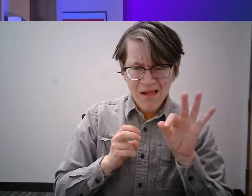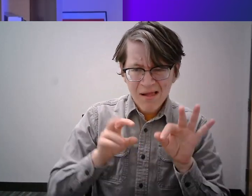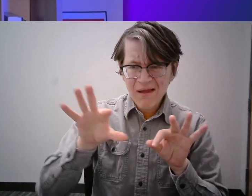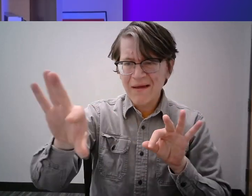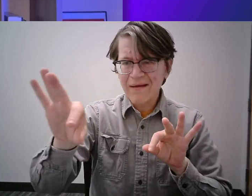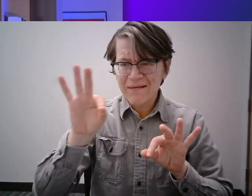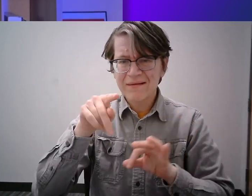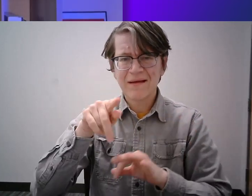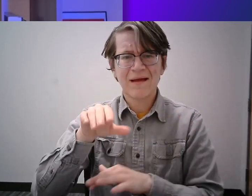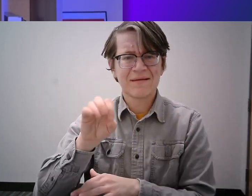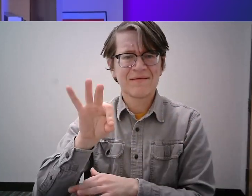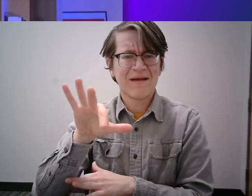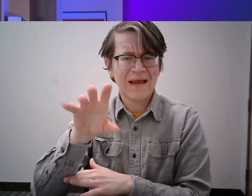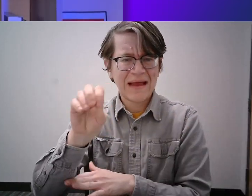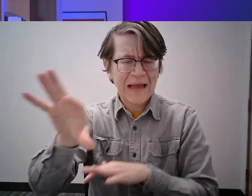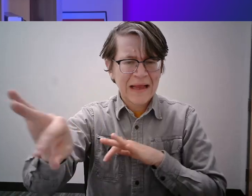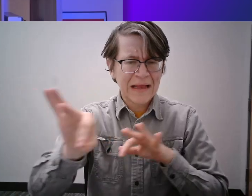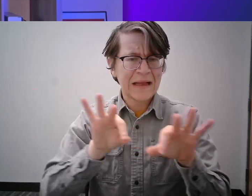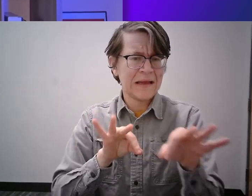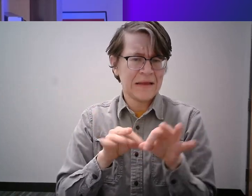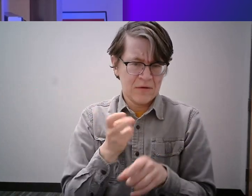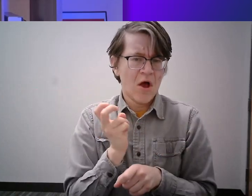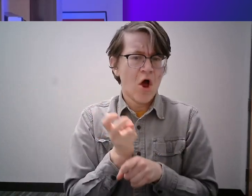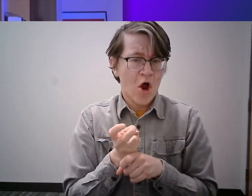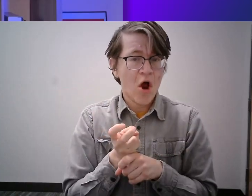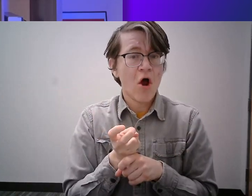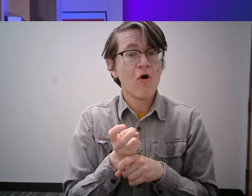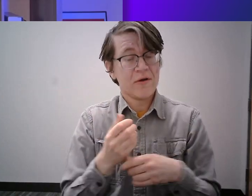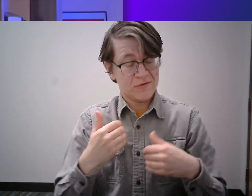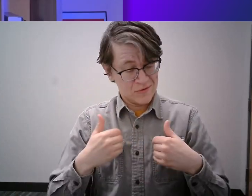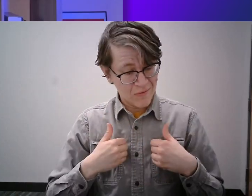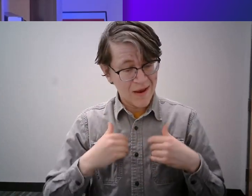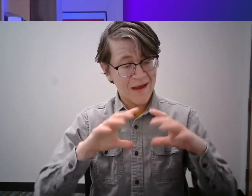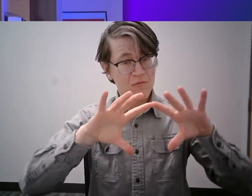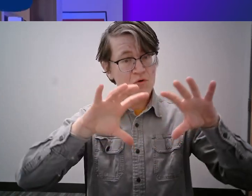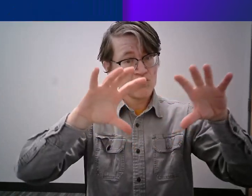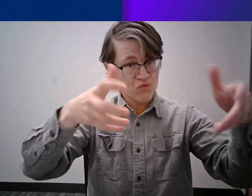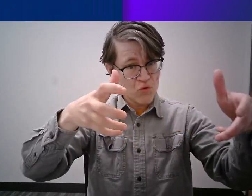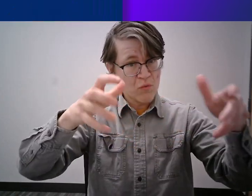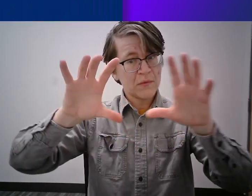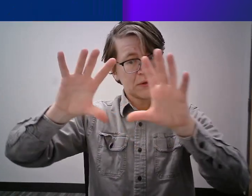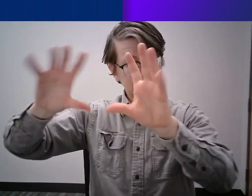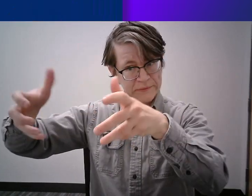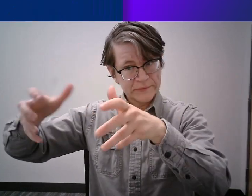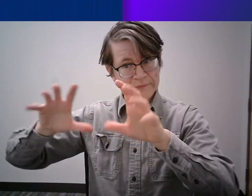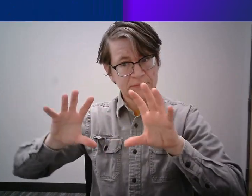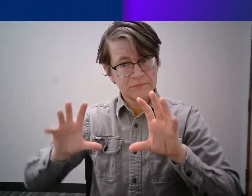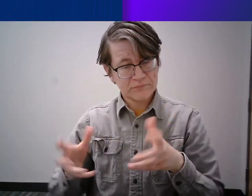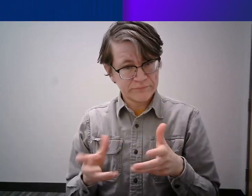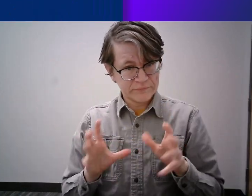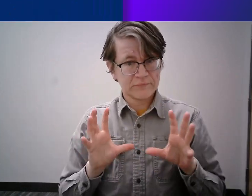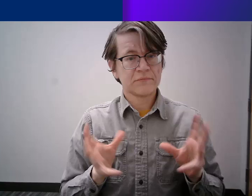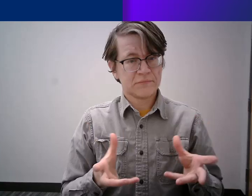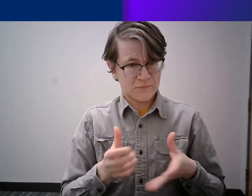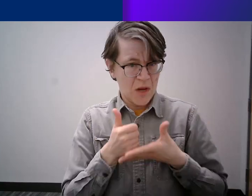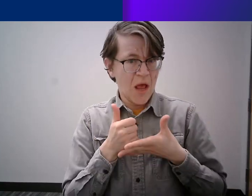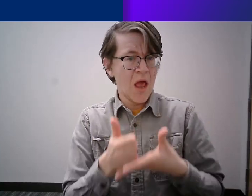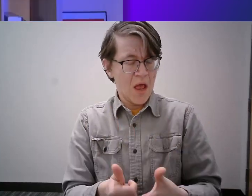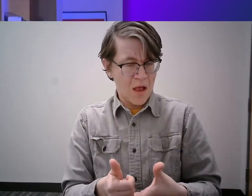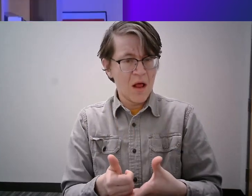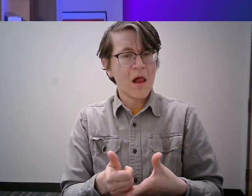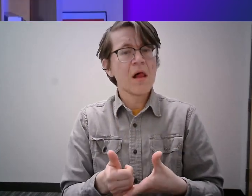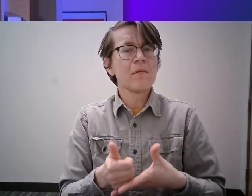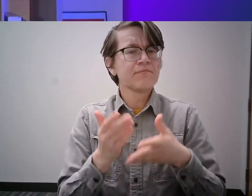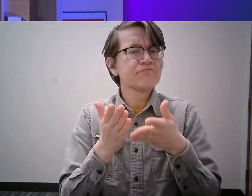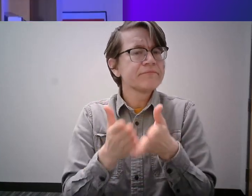is where categorization or grouping typefaces together comes into play. Very broad